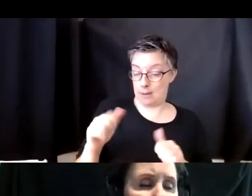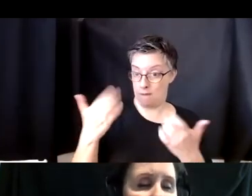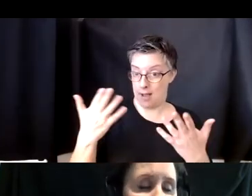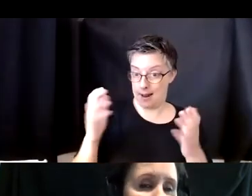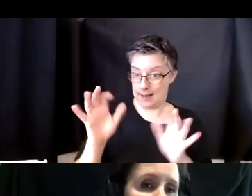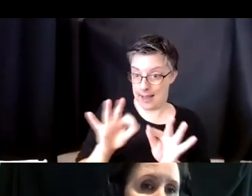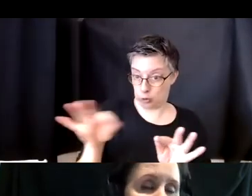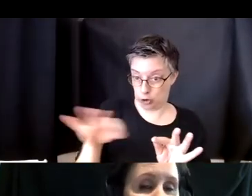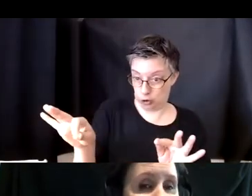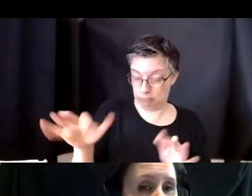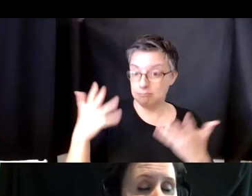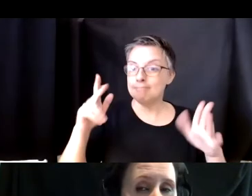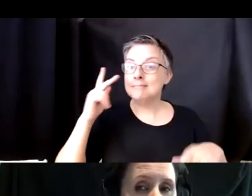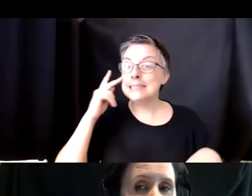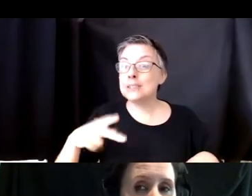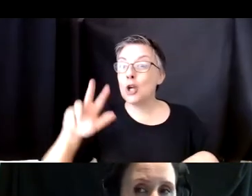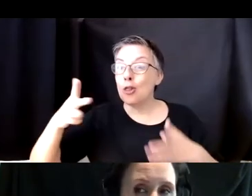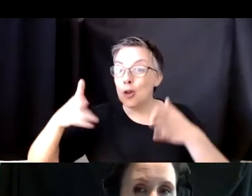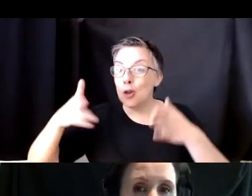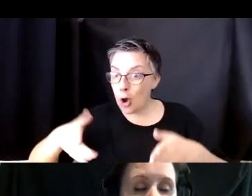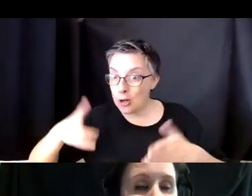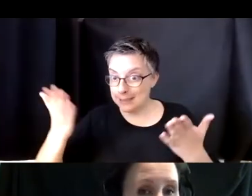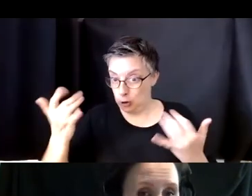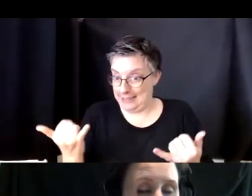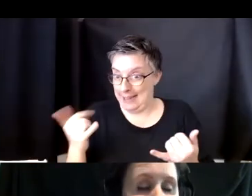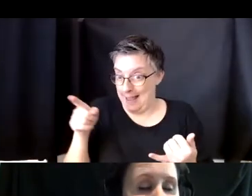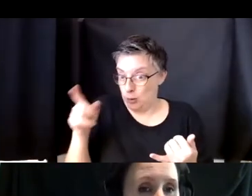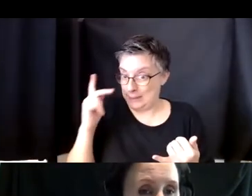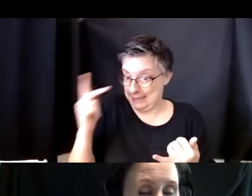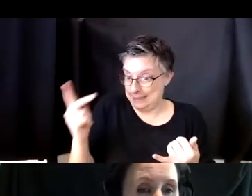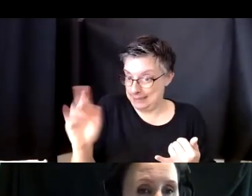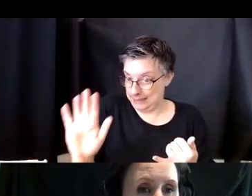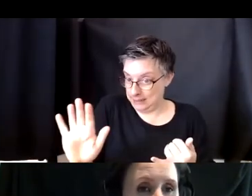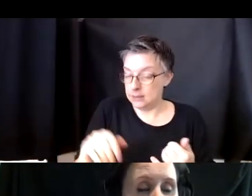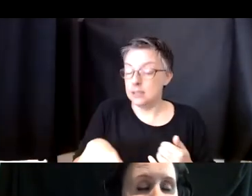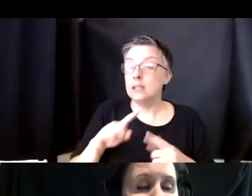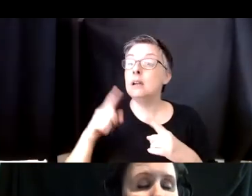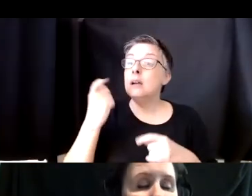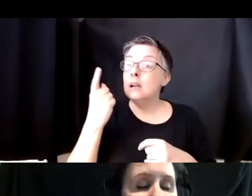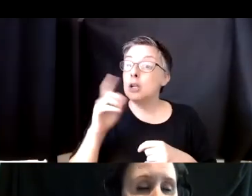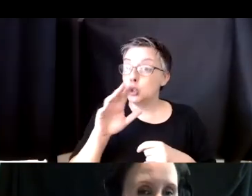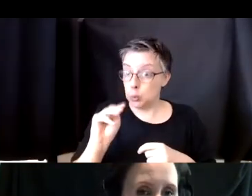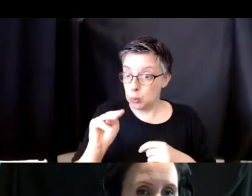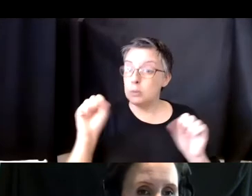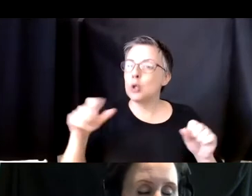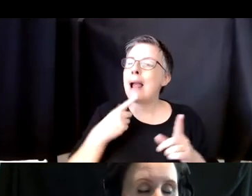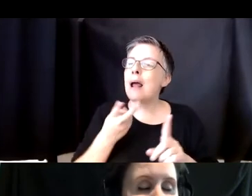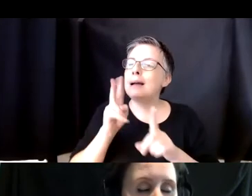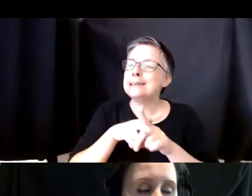You already see the evidence of a third-party captioner, but in Doom, you can